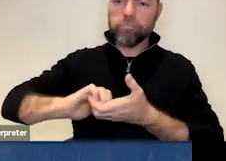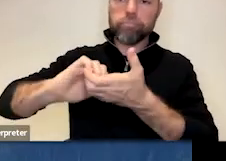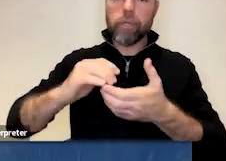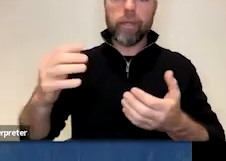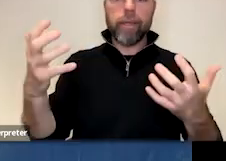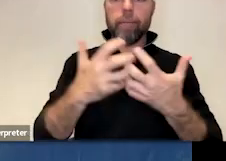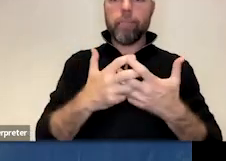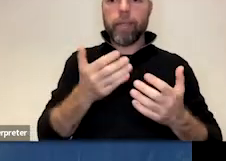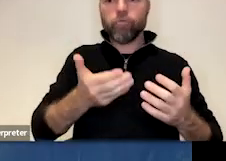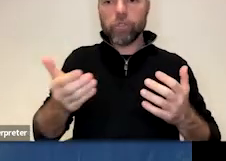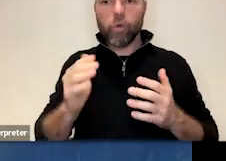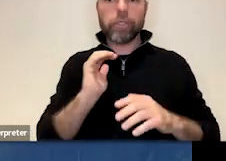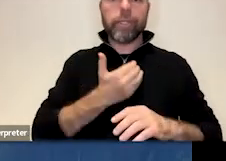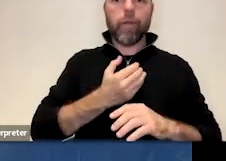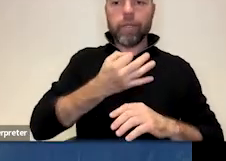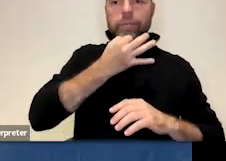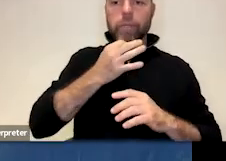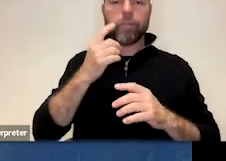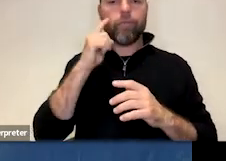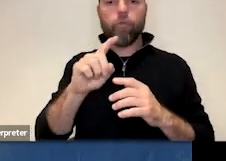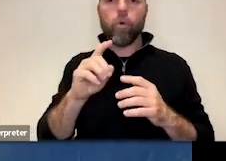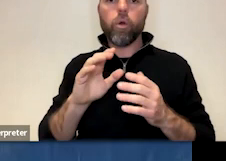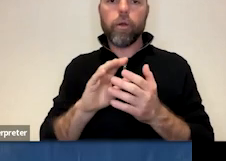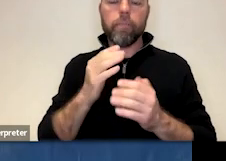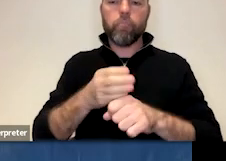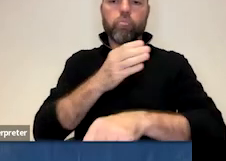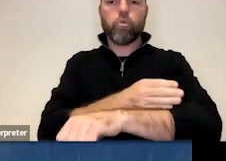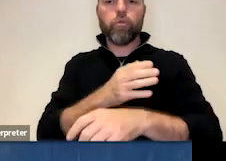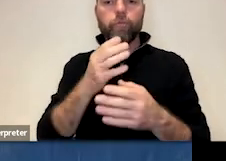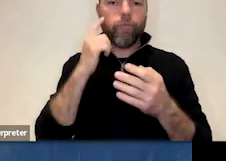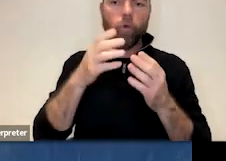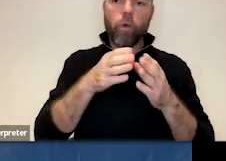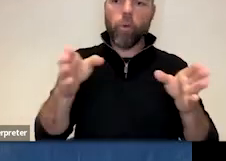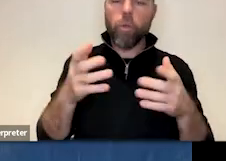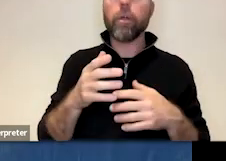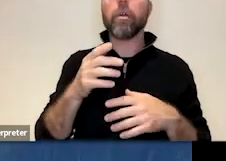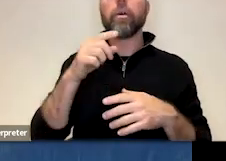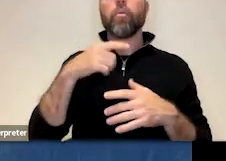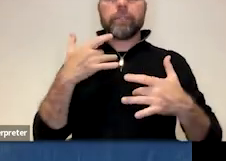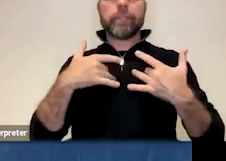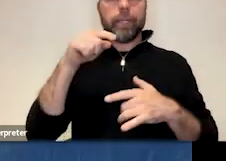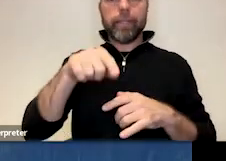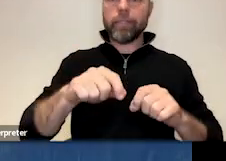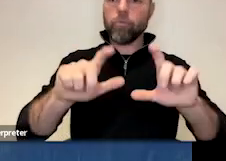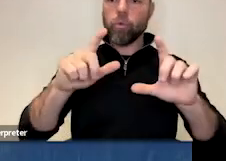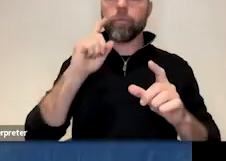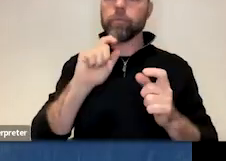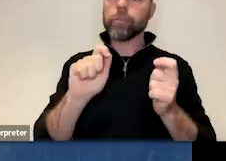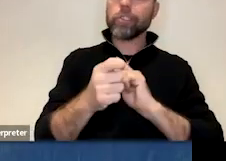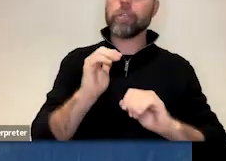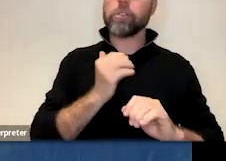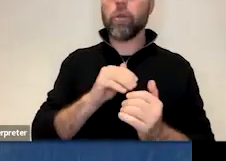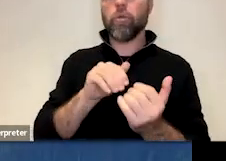and expertise for the greater good. We are excited about the potential of this portal to transform our approach to